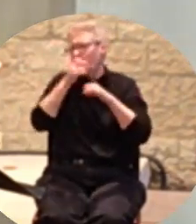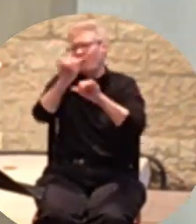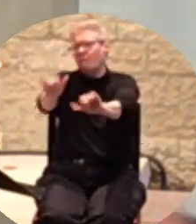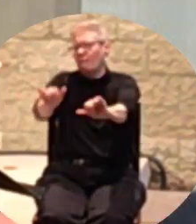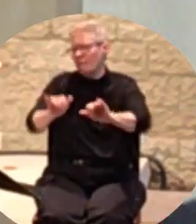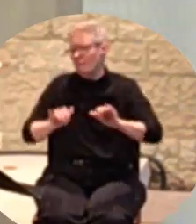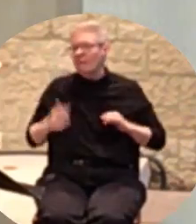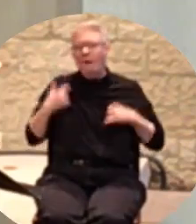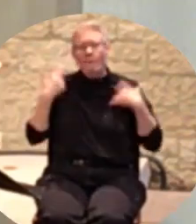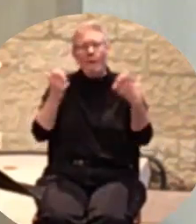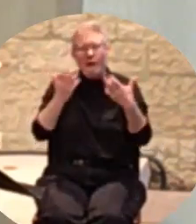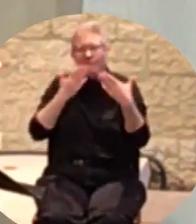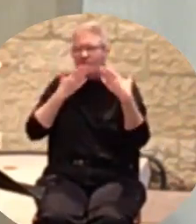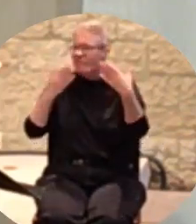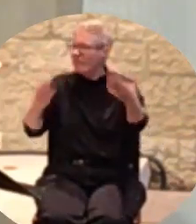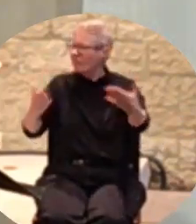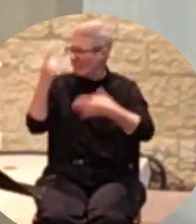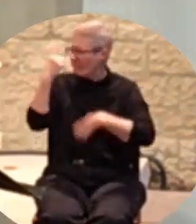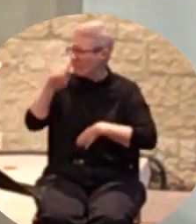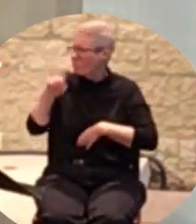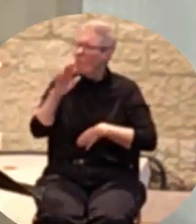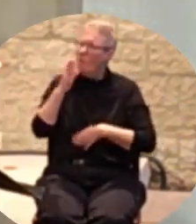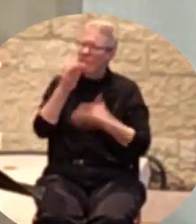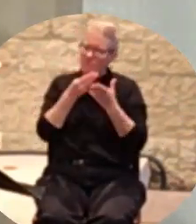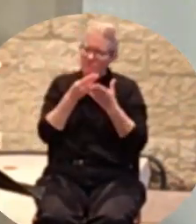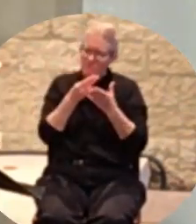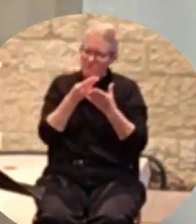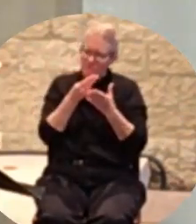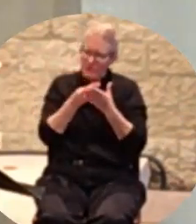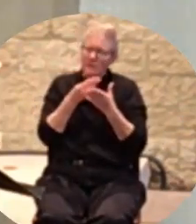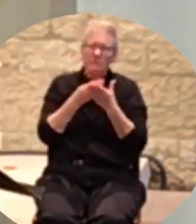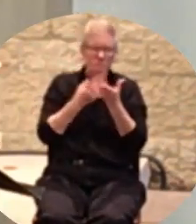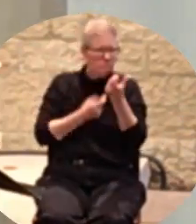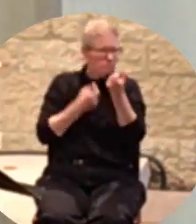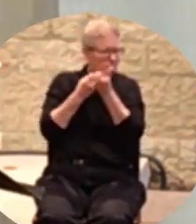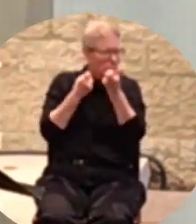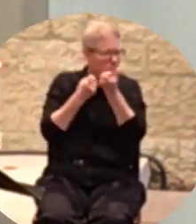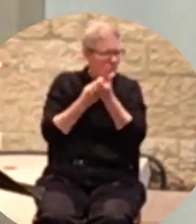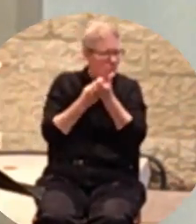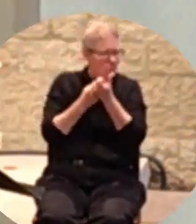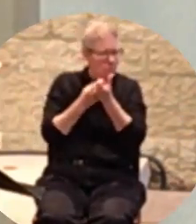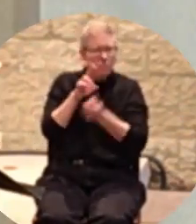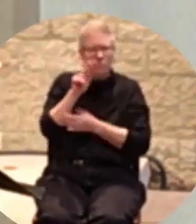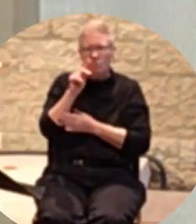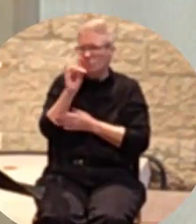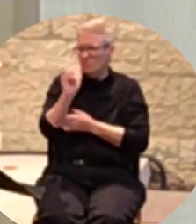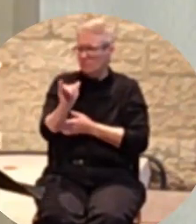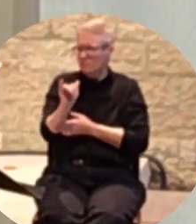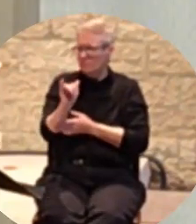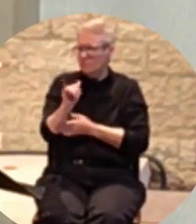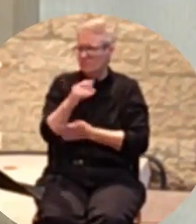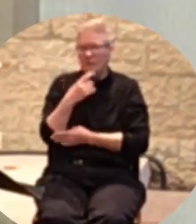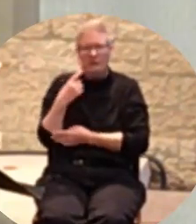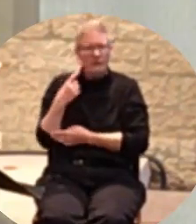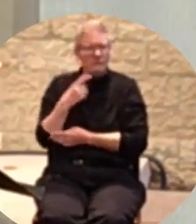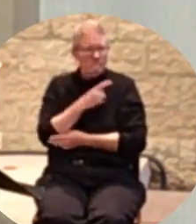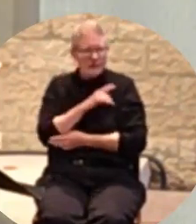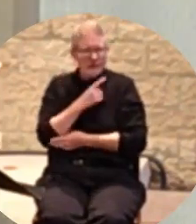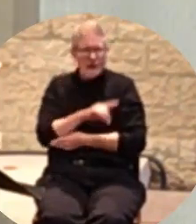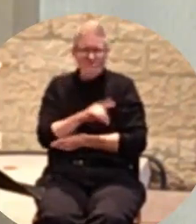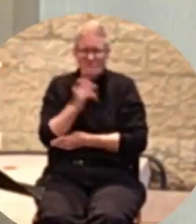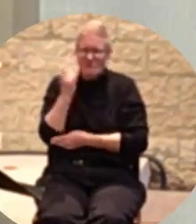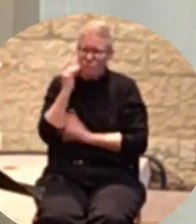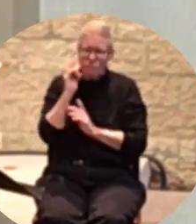We want to thank you for your financial support of Unity Minneapolis. Those of you that have made Easter gifts, we thank you so